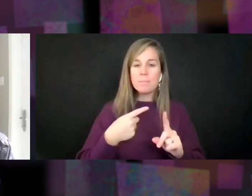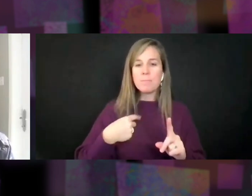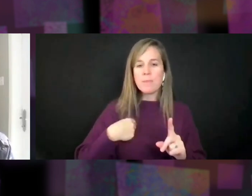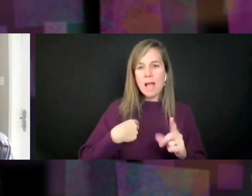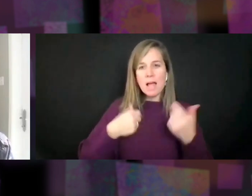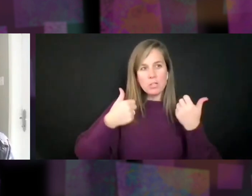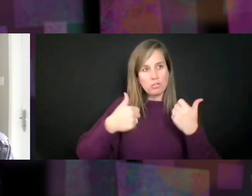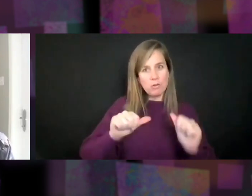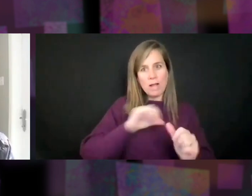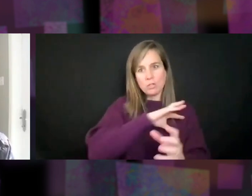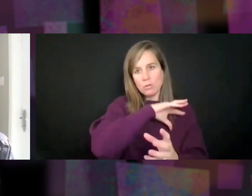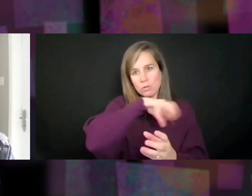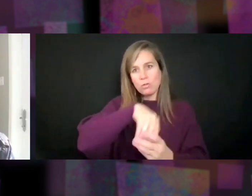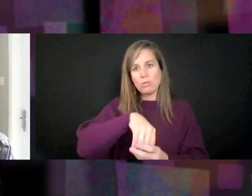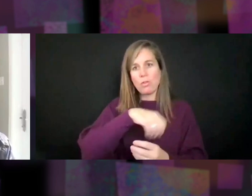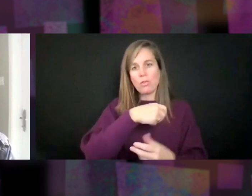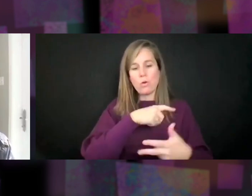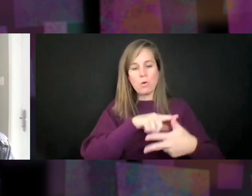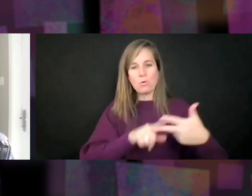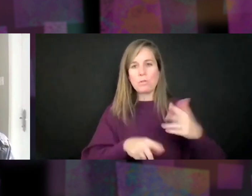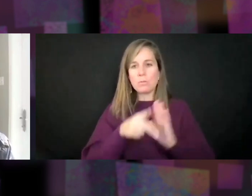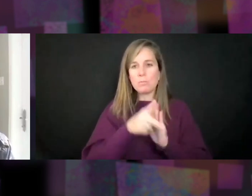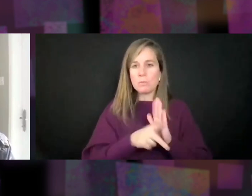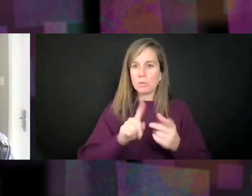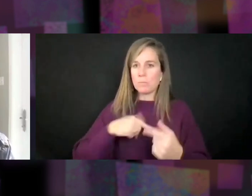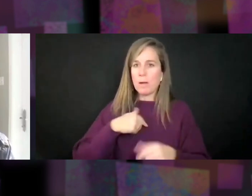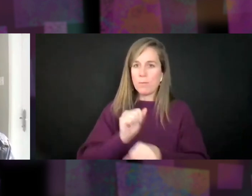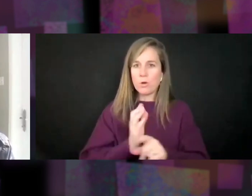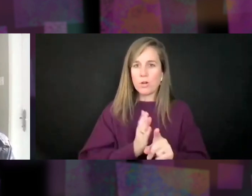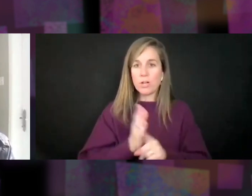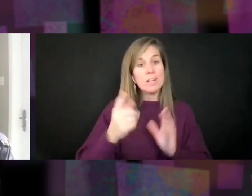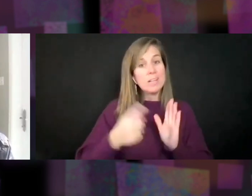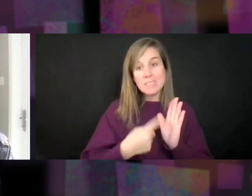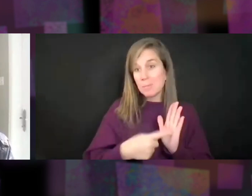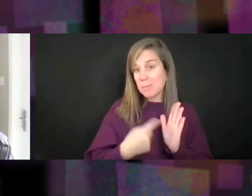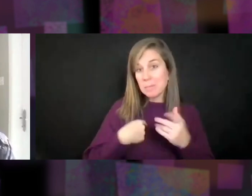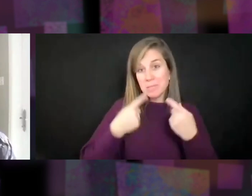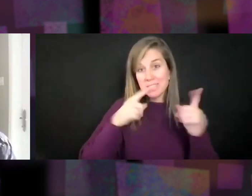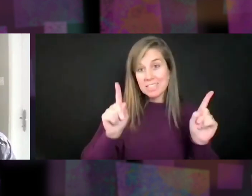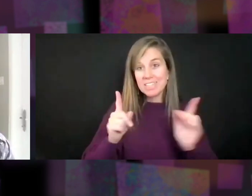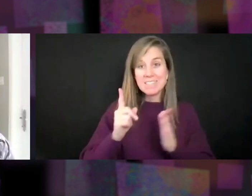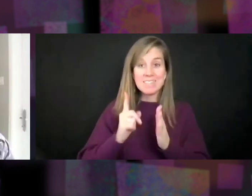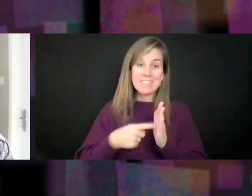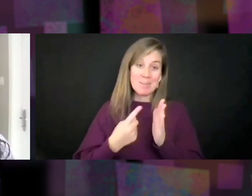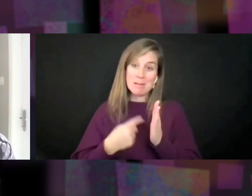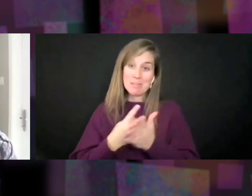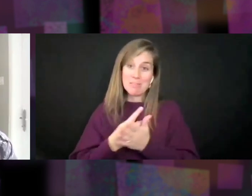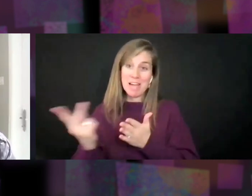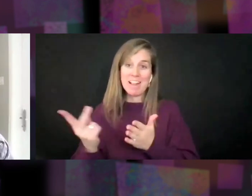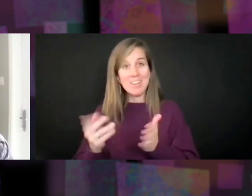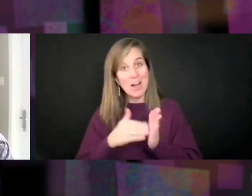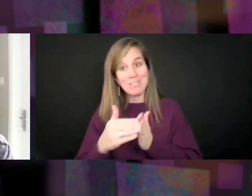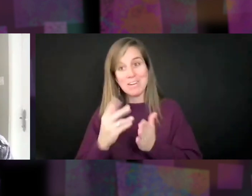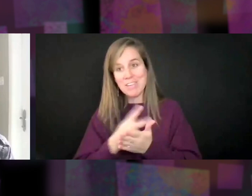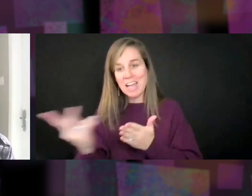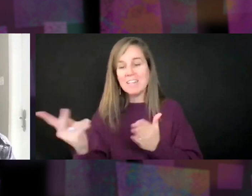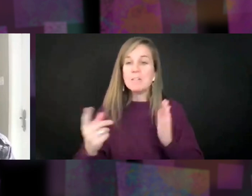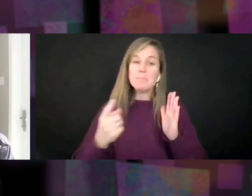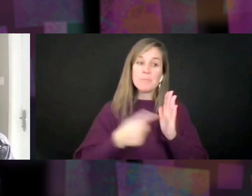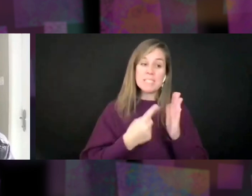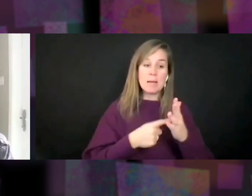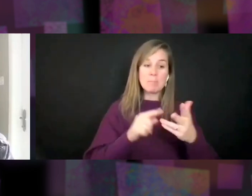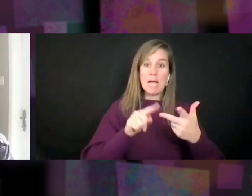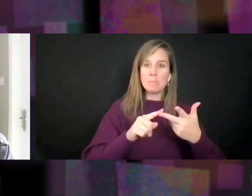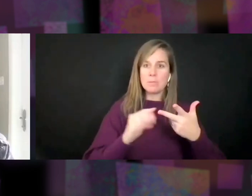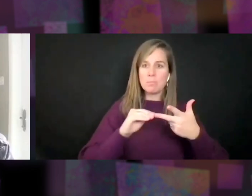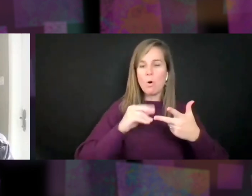many facets of my own work. Sometimes I succeed, often I fail. Sometimes certain guidelines take priorities over